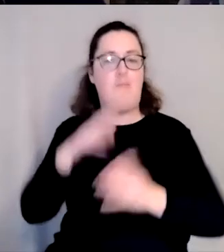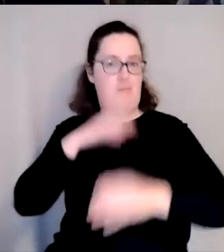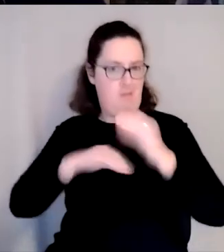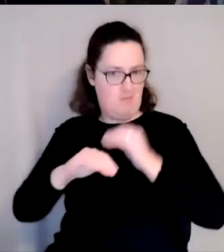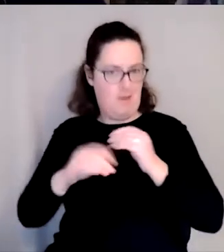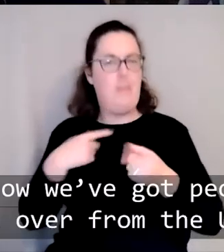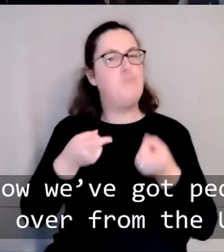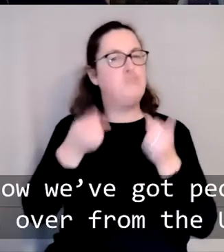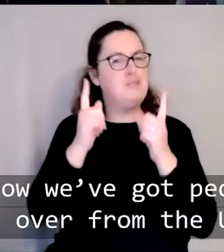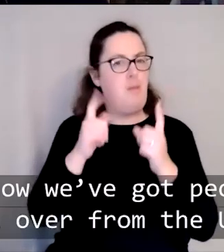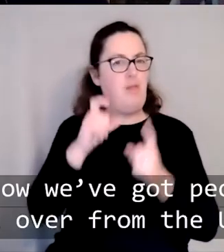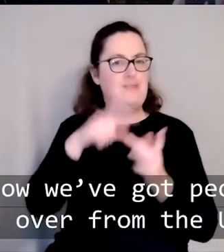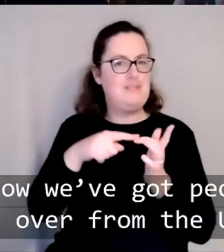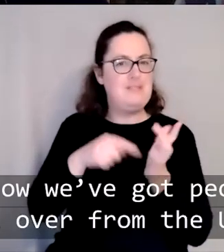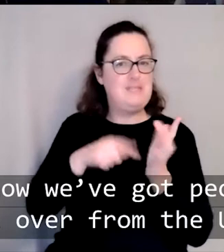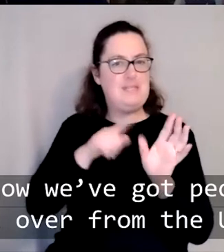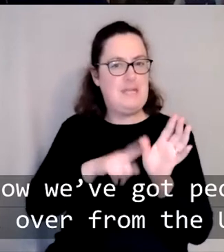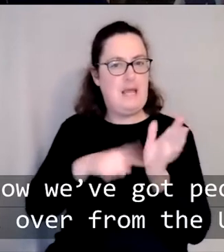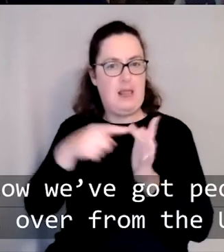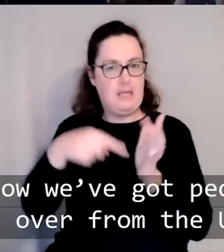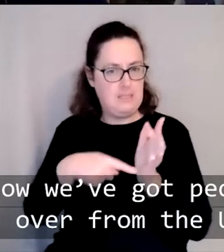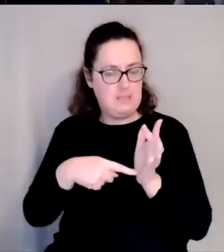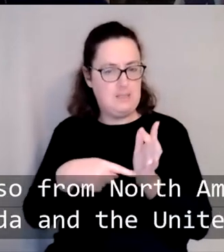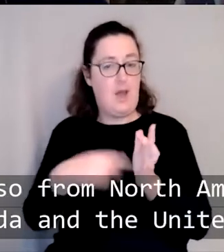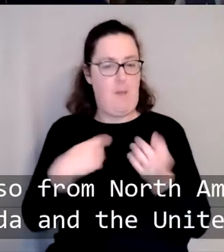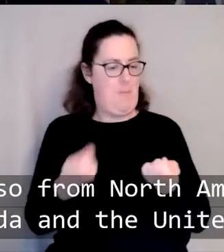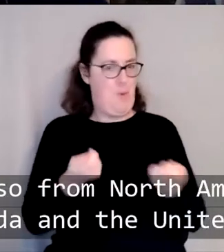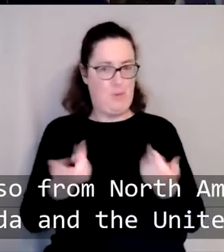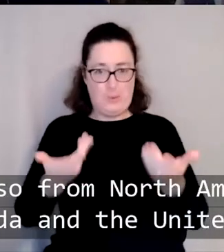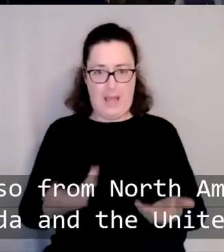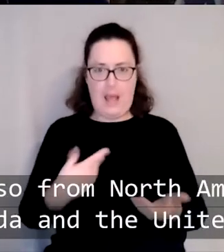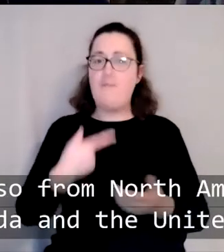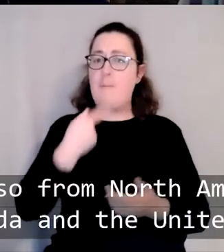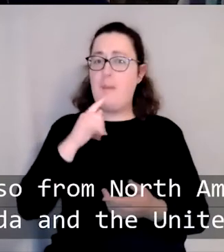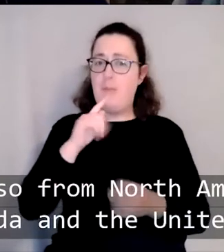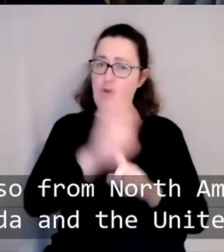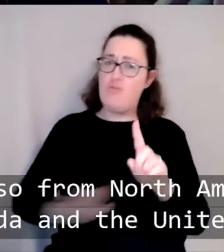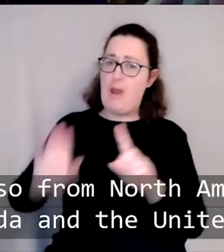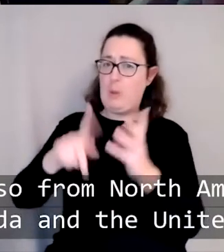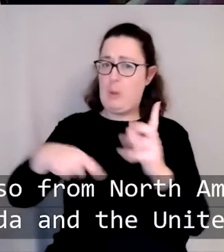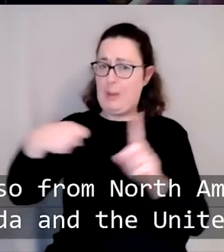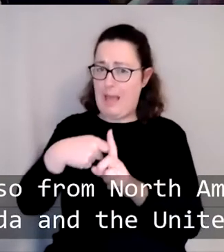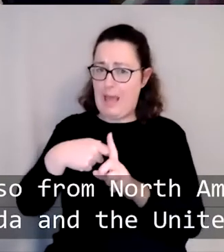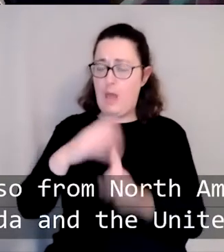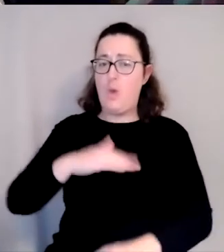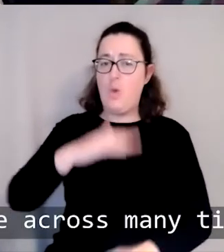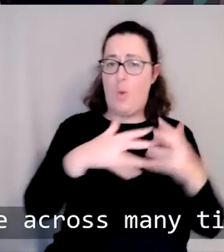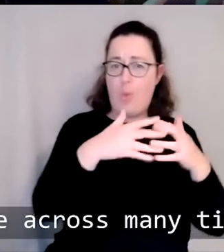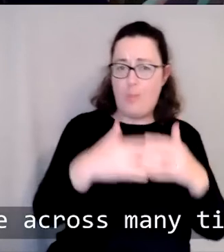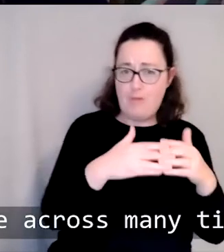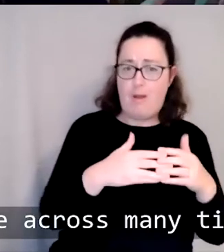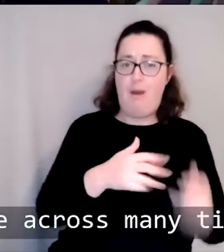evening. I know we've got people all over from the UK, but also from North America, from Canada and the United States.